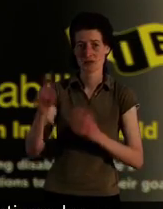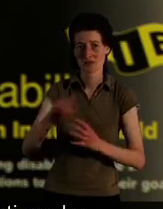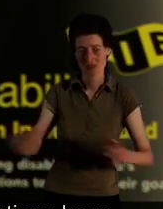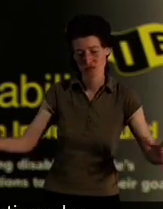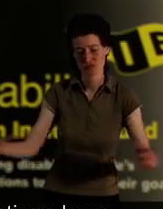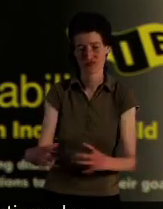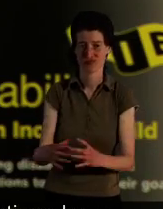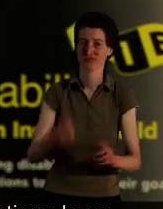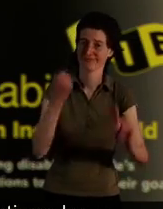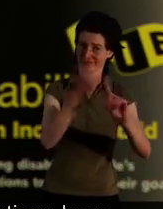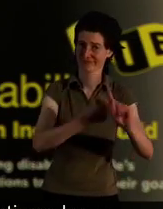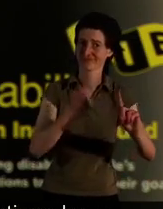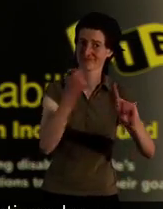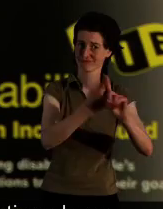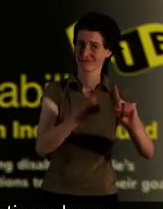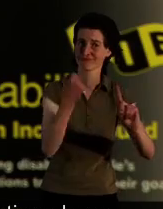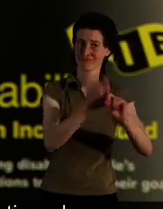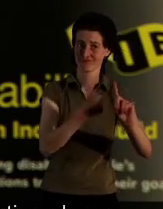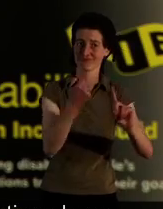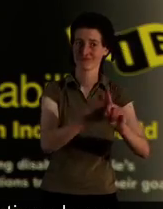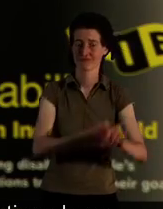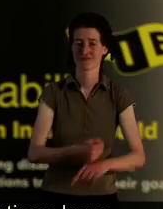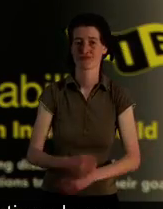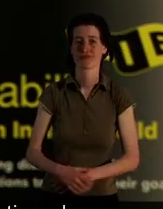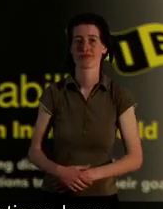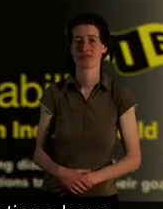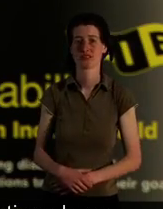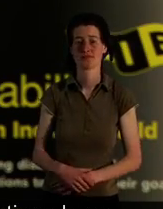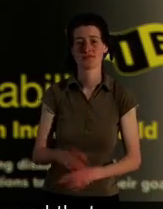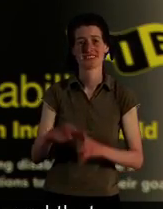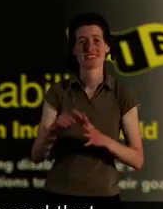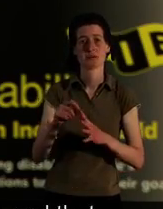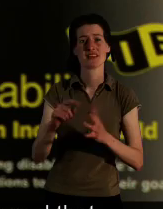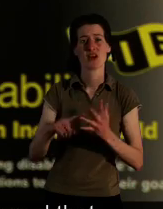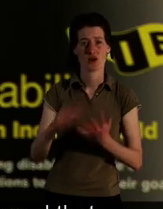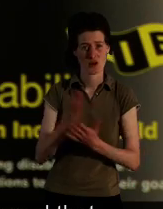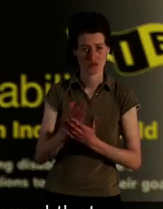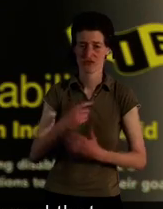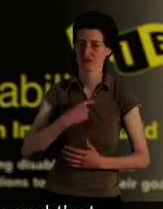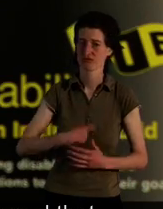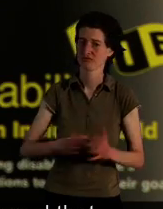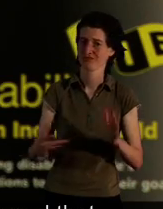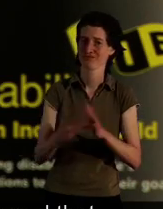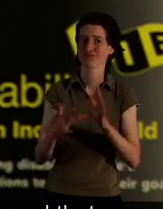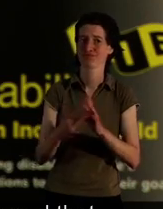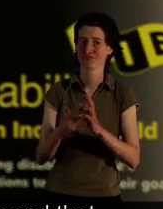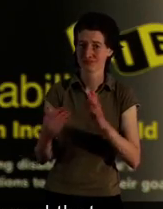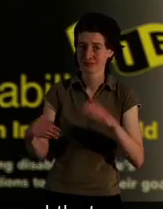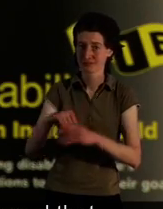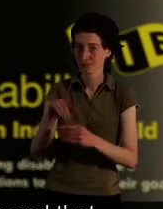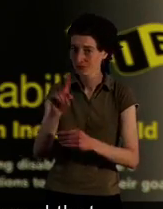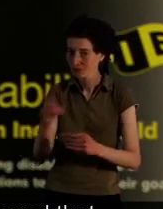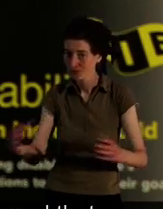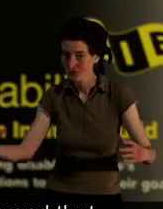the disabled people's organisations have a key role to play in bringing people together, in